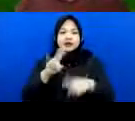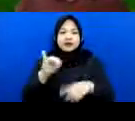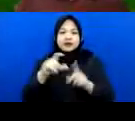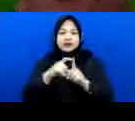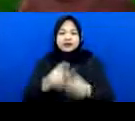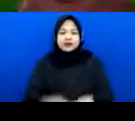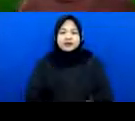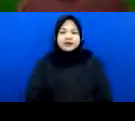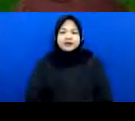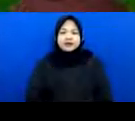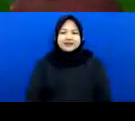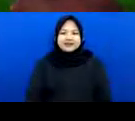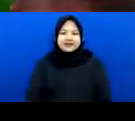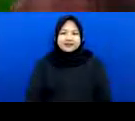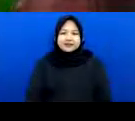Okay.